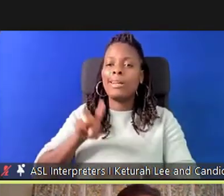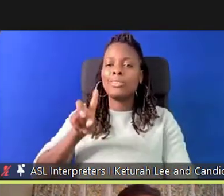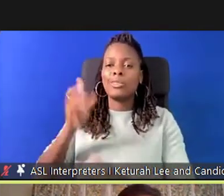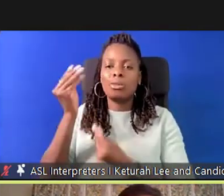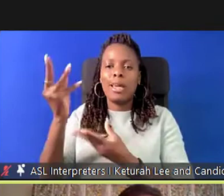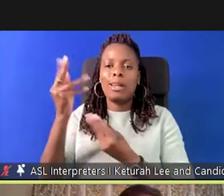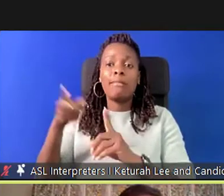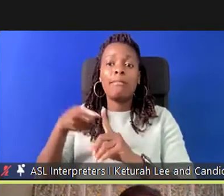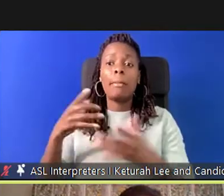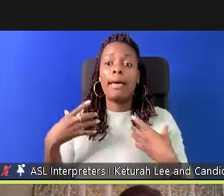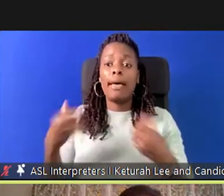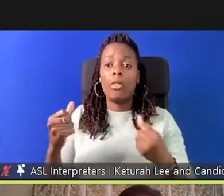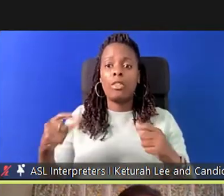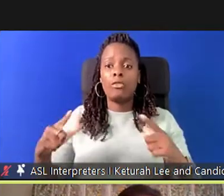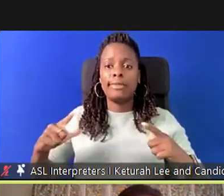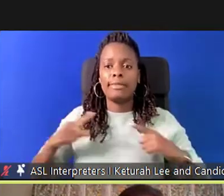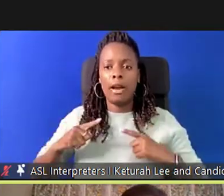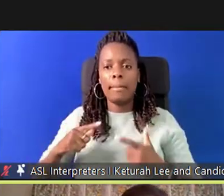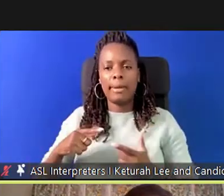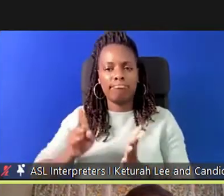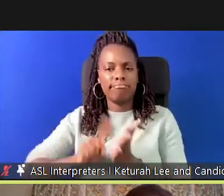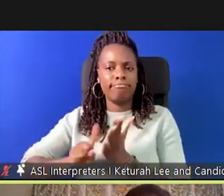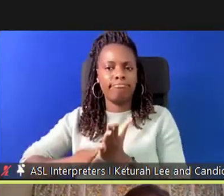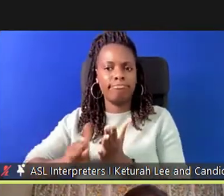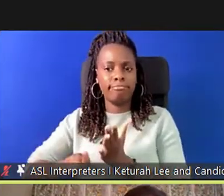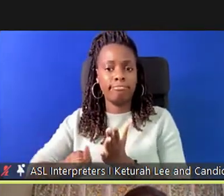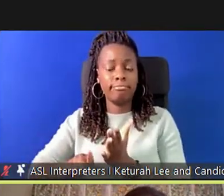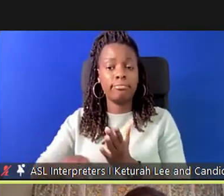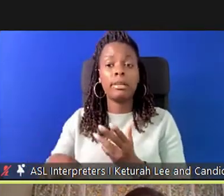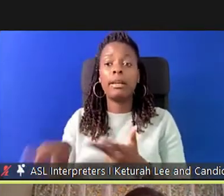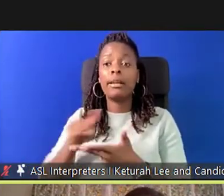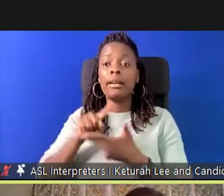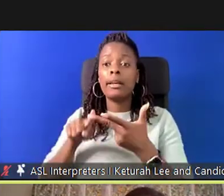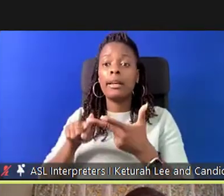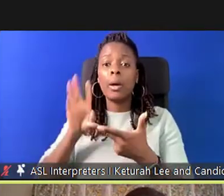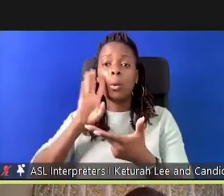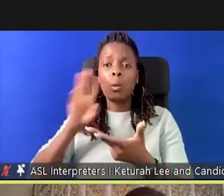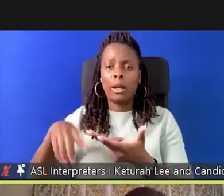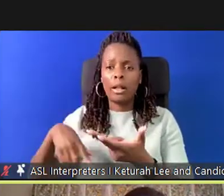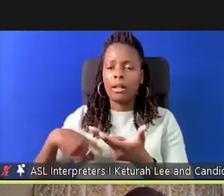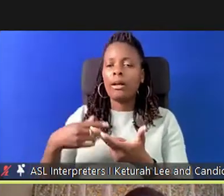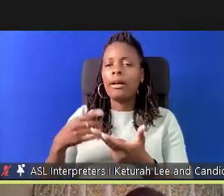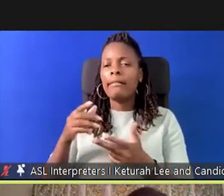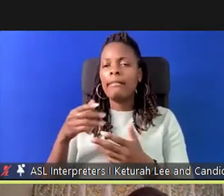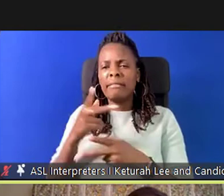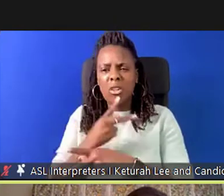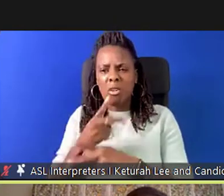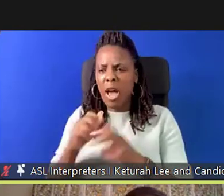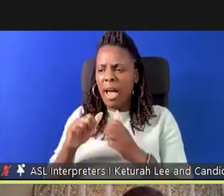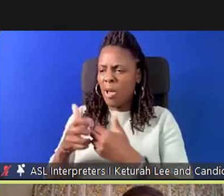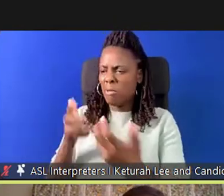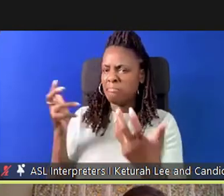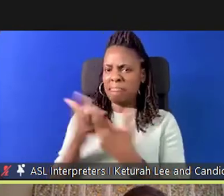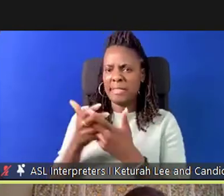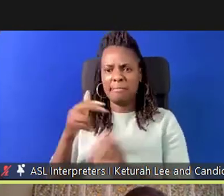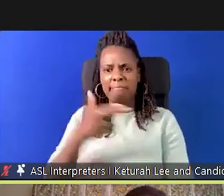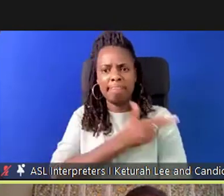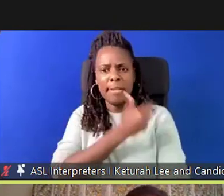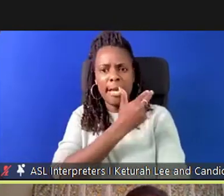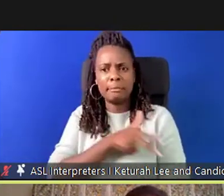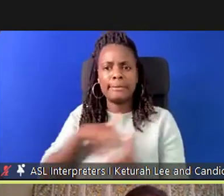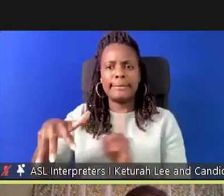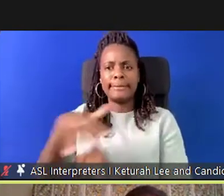Study. And third, we'll apply some of the lessons of our study to clinical practice and think about implications during